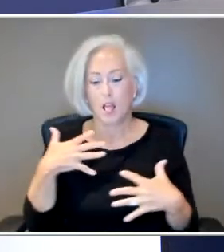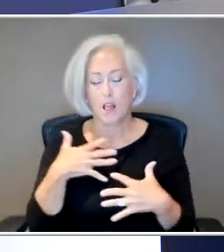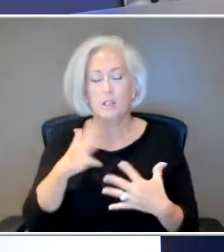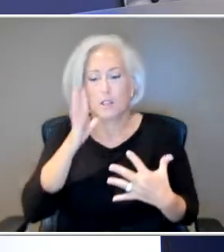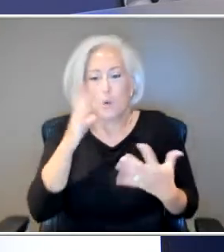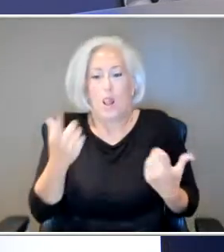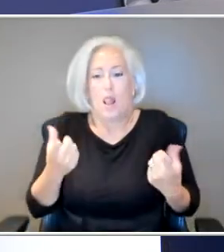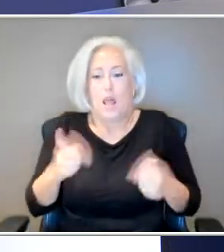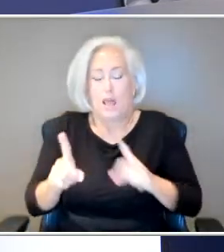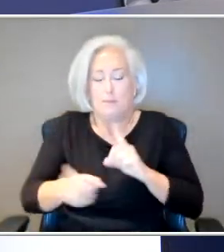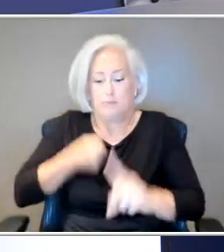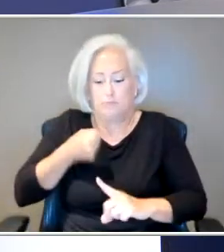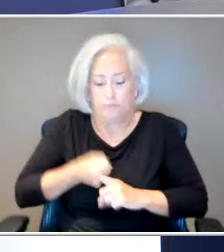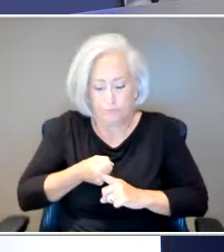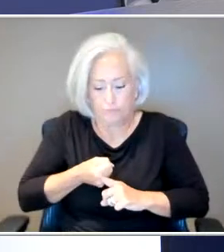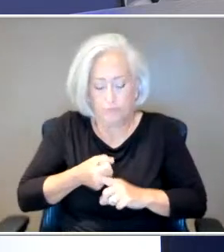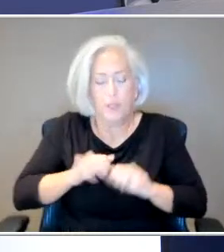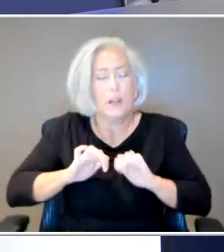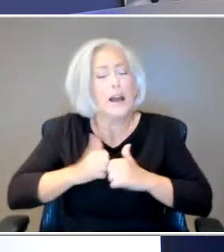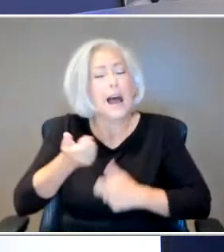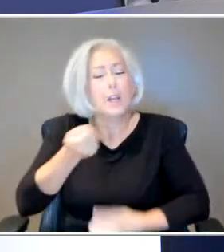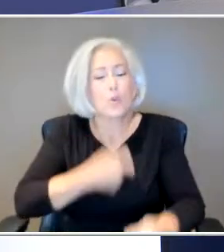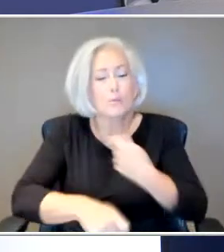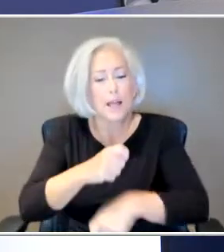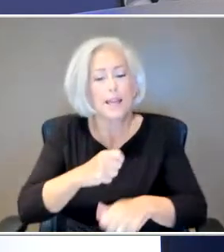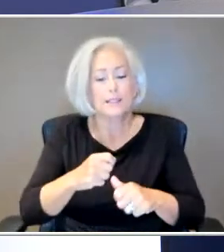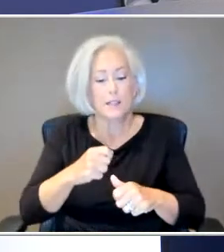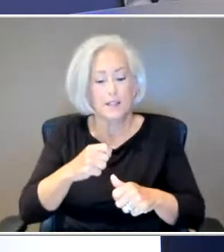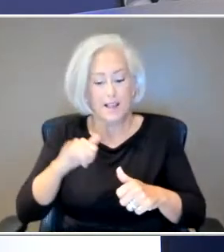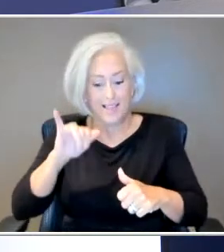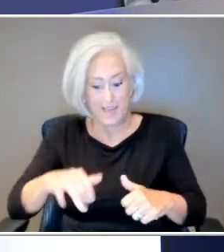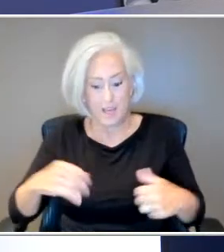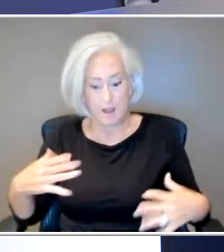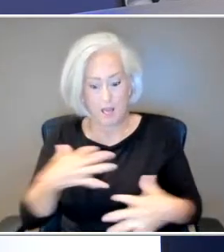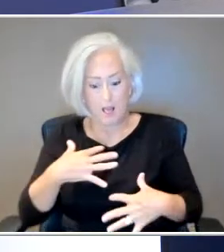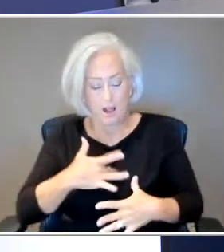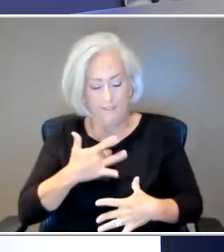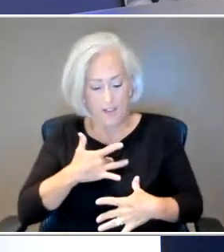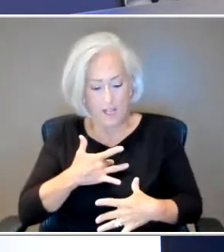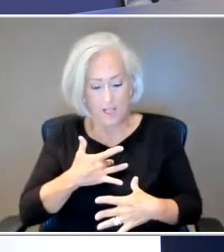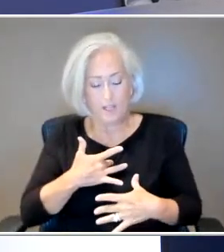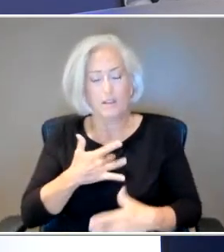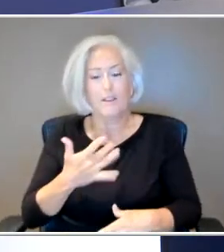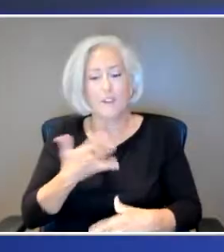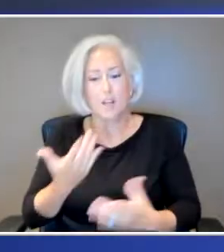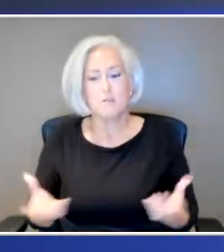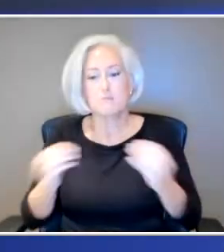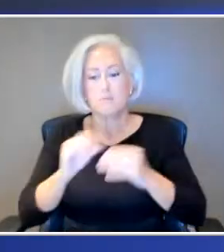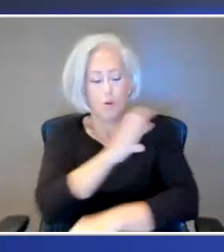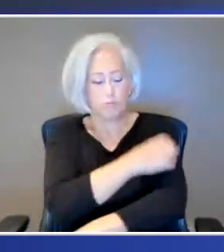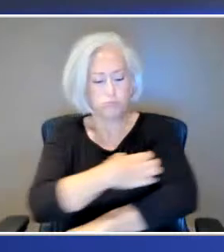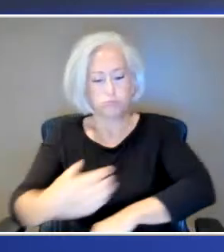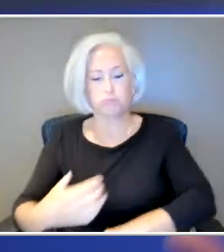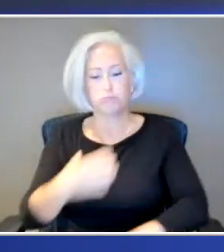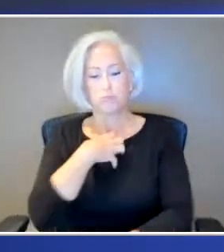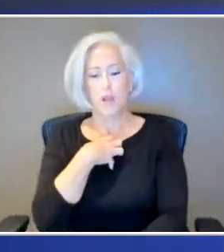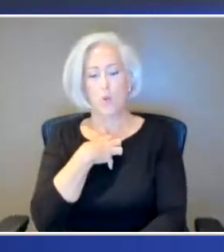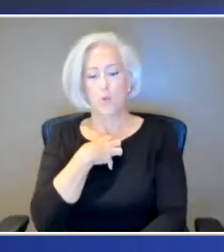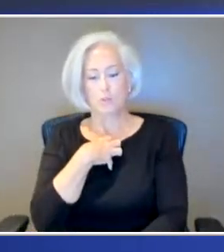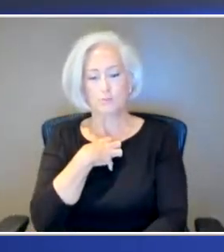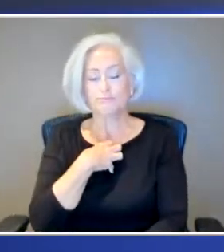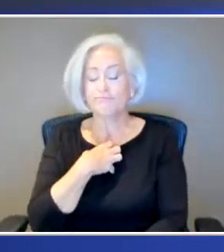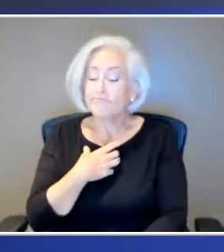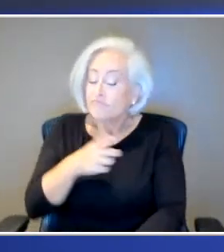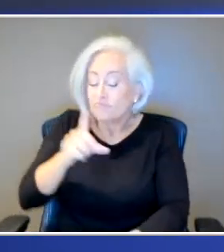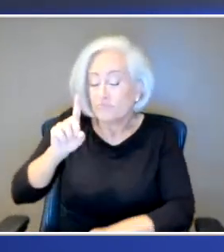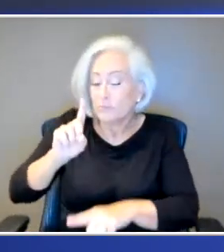you replace that feeling of possible doom with empowerment? Yeah, I think it goes back to what I said about there's nothing you can do to impact